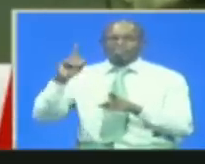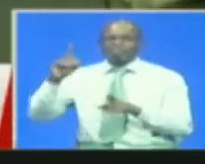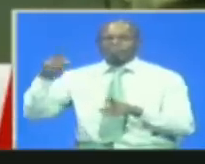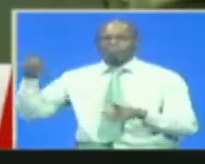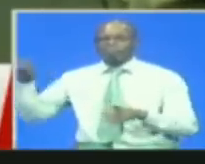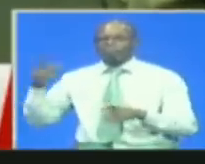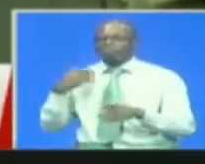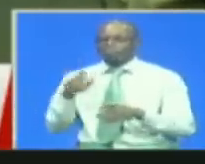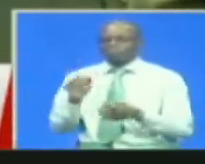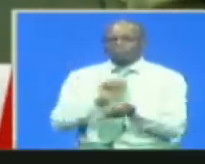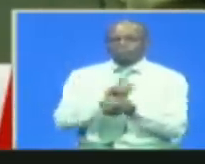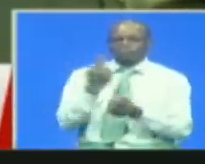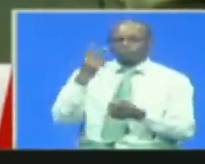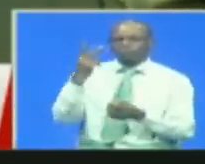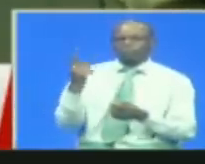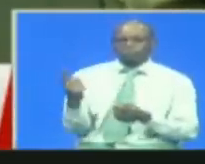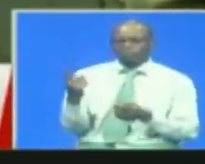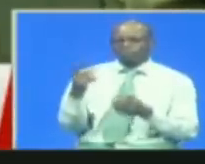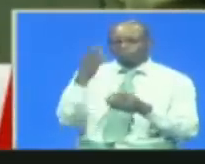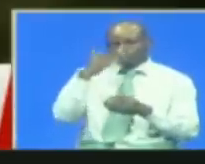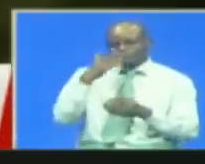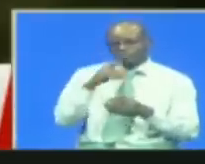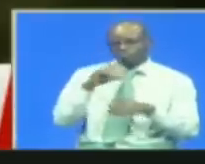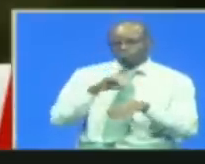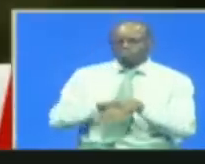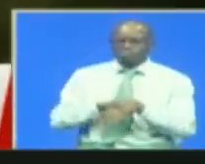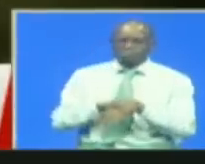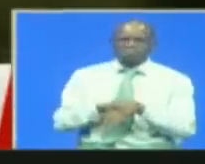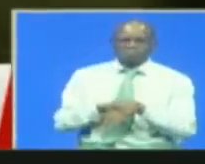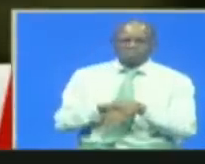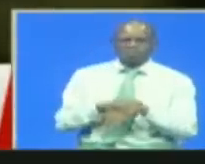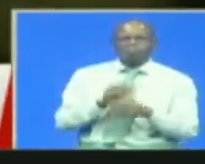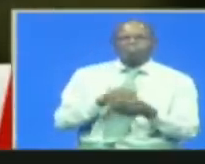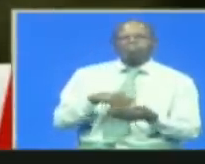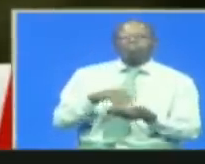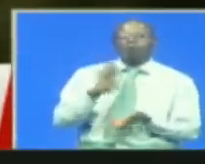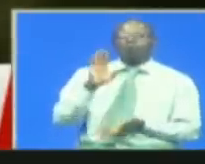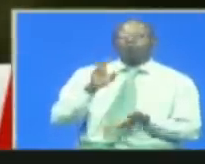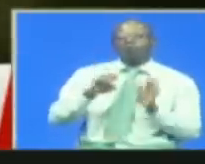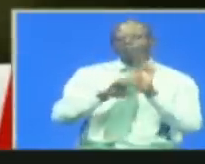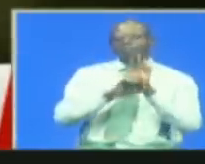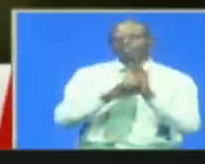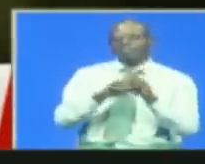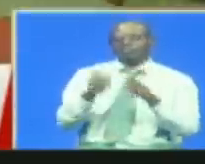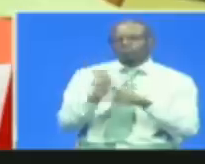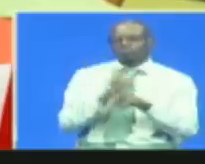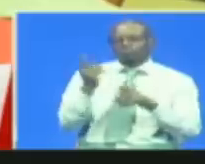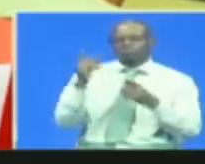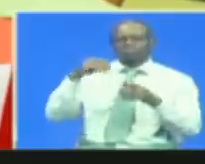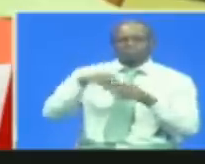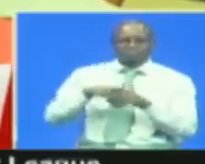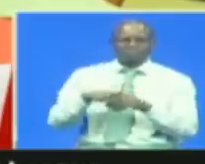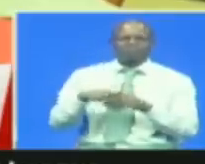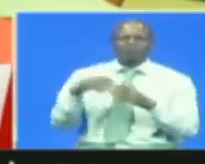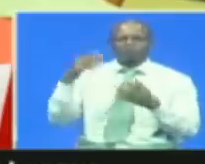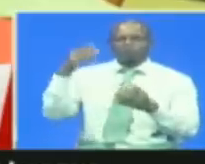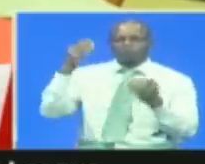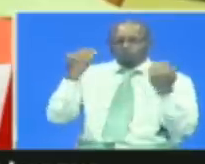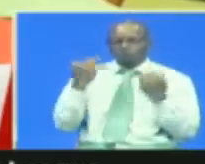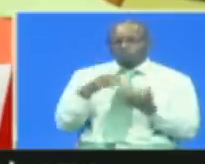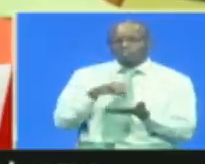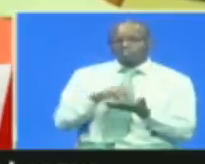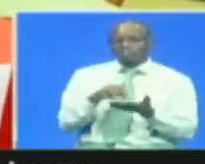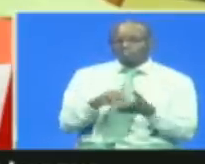enable investigators retrieve crucial information that can be used during trial from interrogation and the